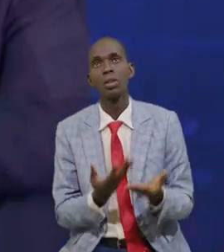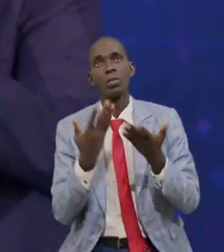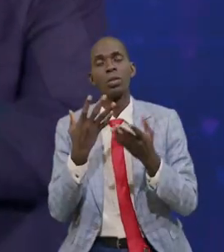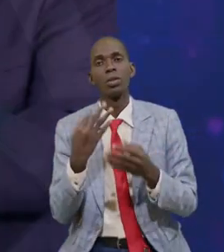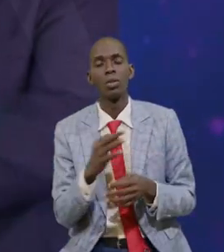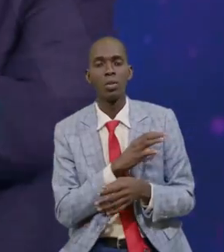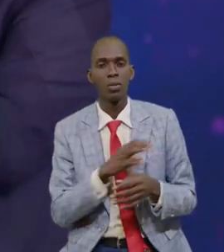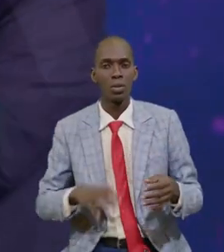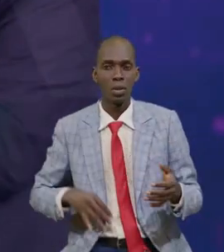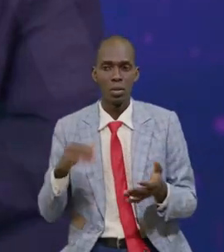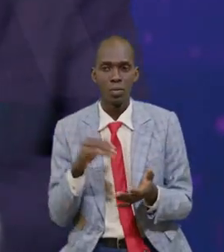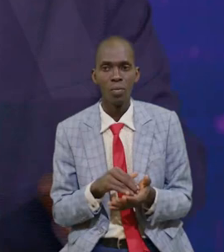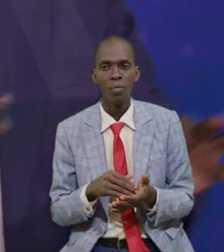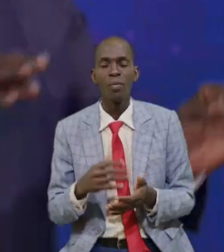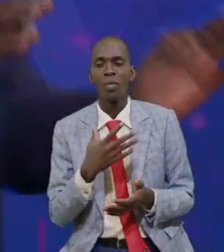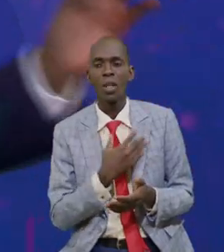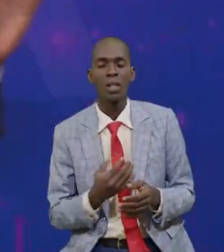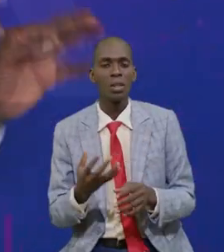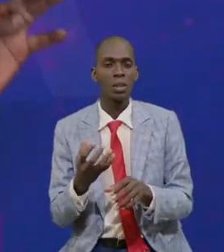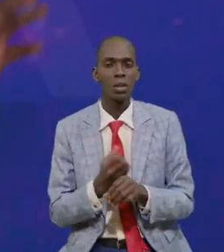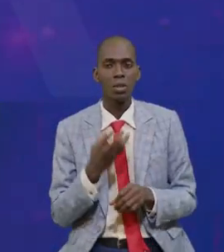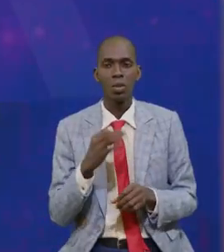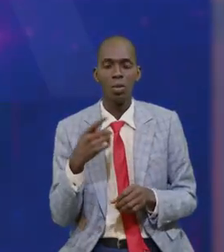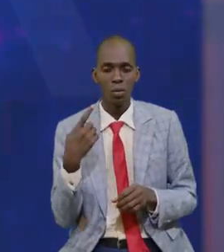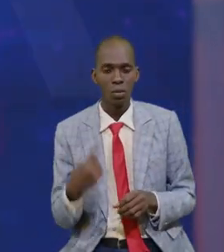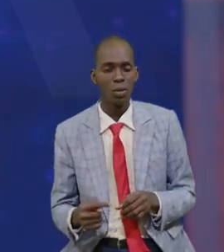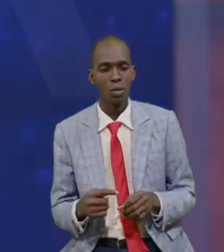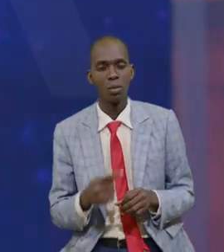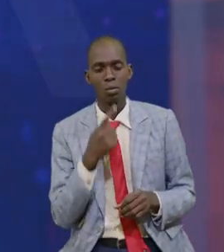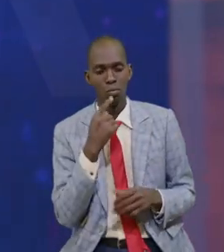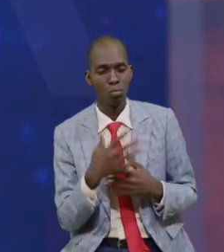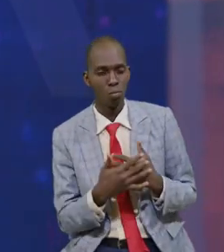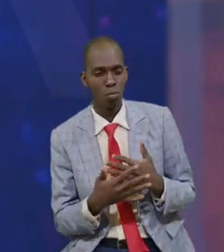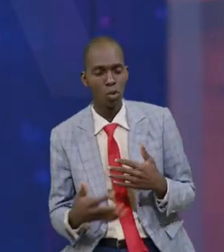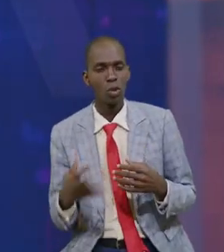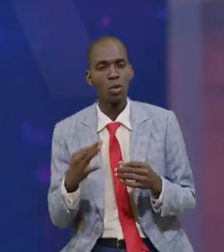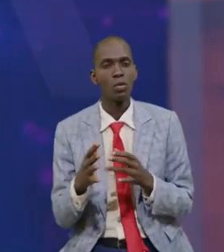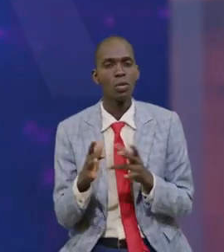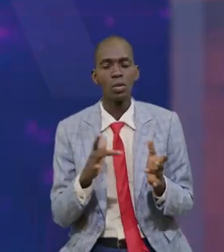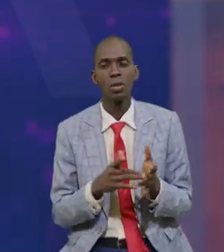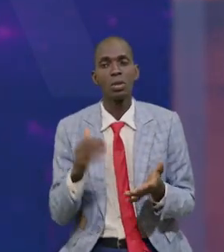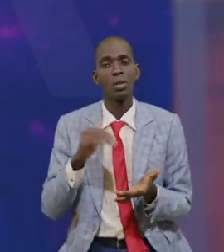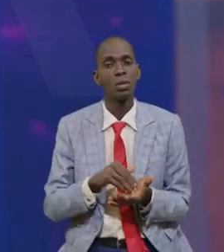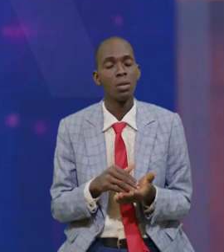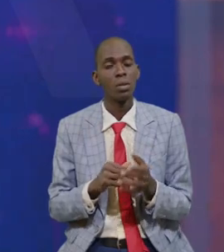of the literal body and the literal blood of Jesus again. No,